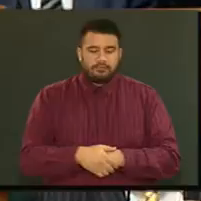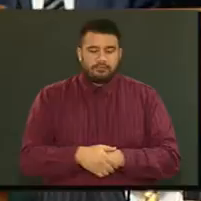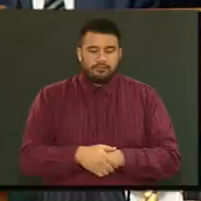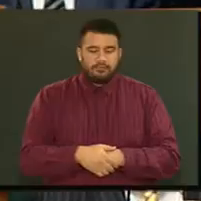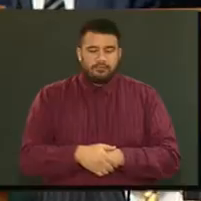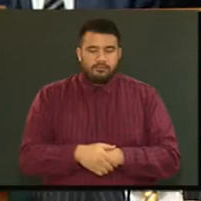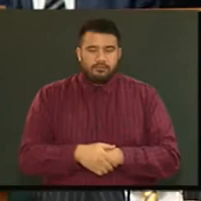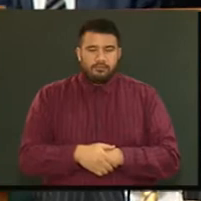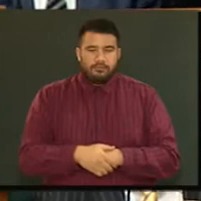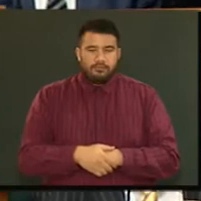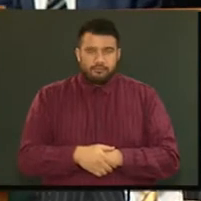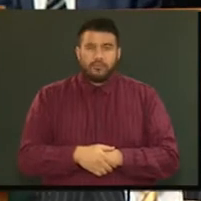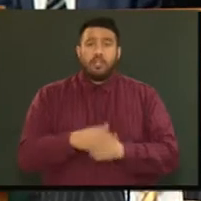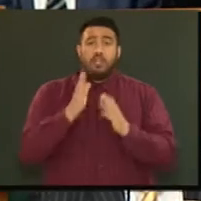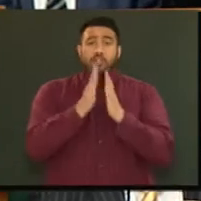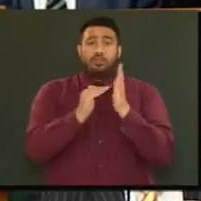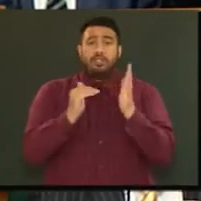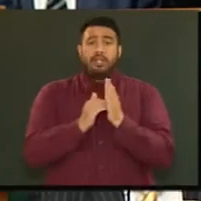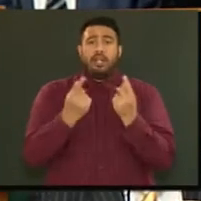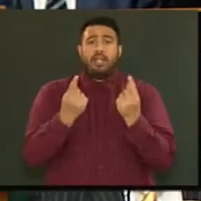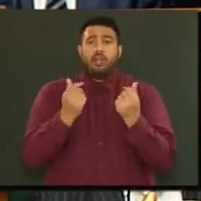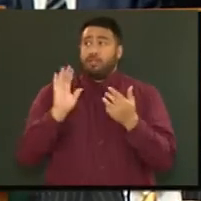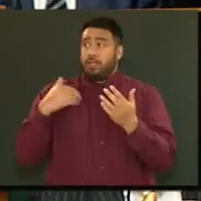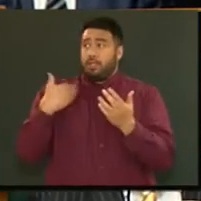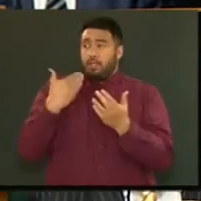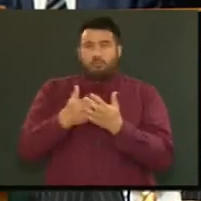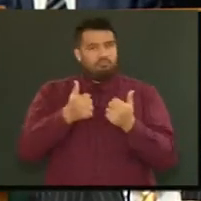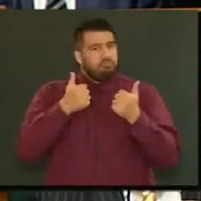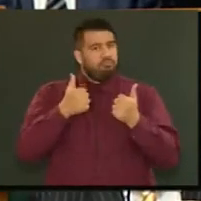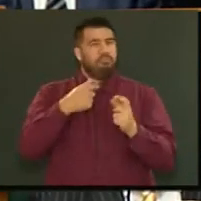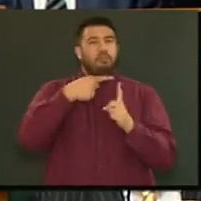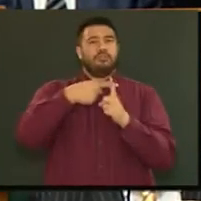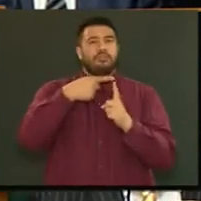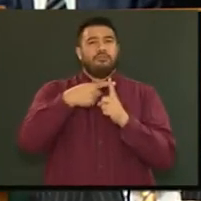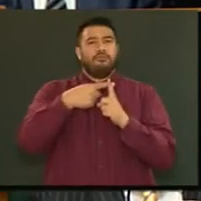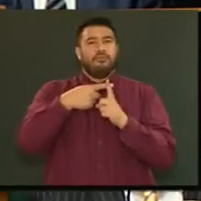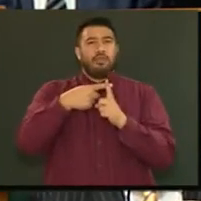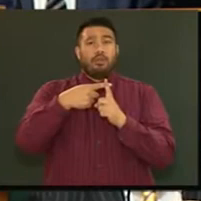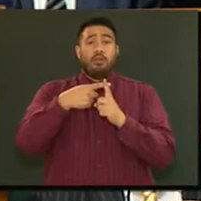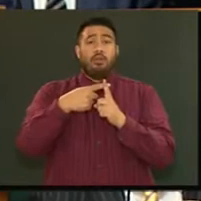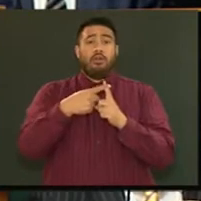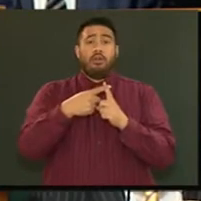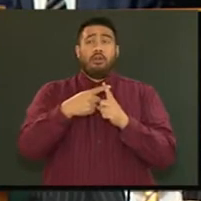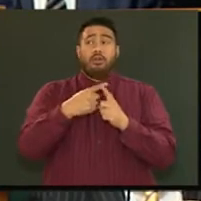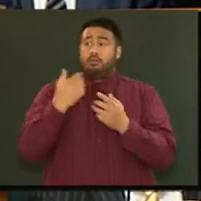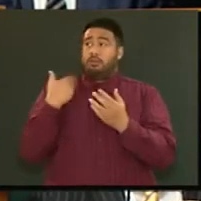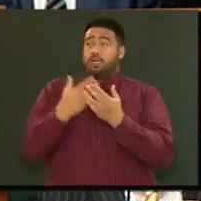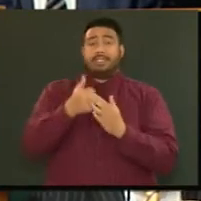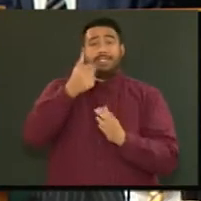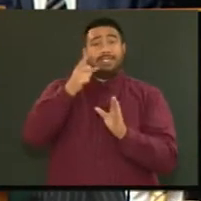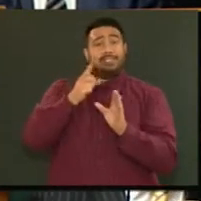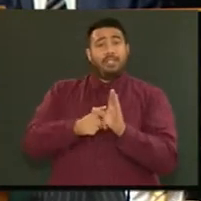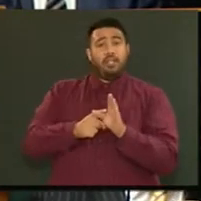Mr. Speaker, the New Zealand economy is performing well. We have experienced positive growth in all but one quarter of the last